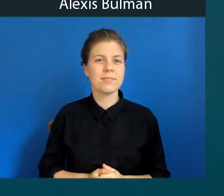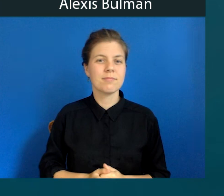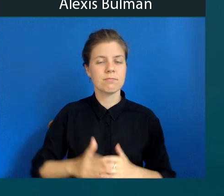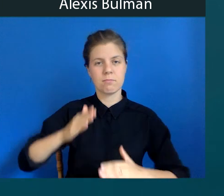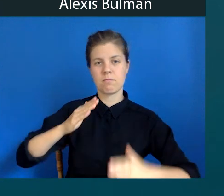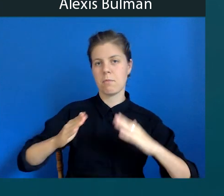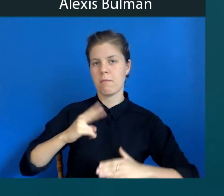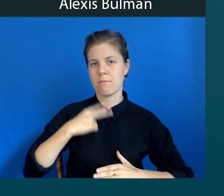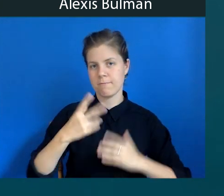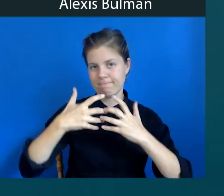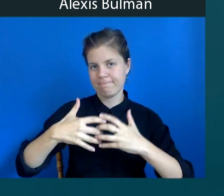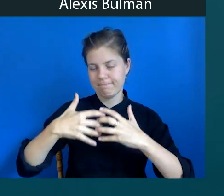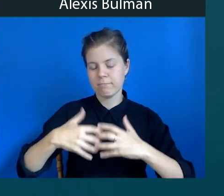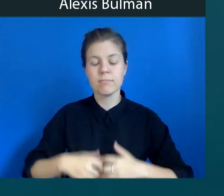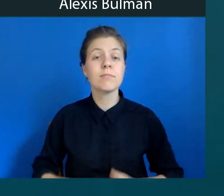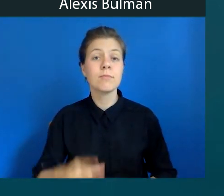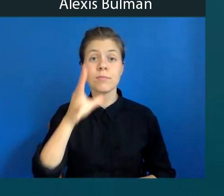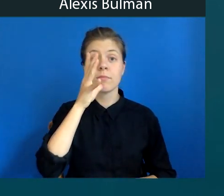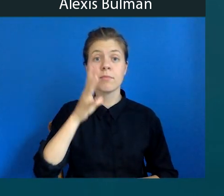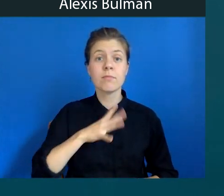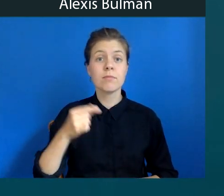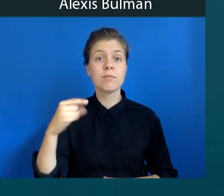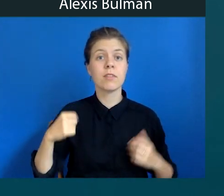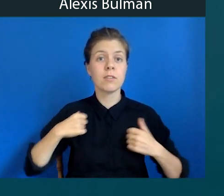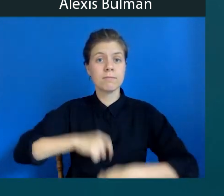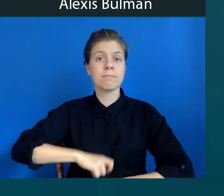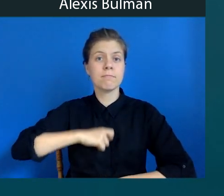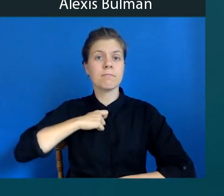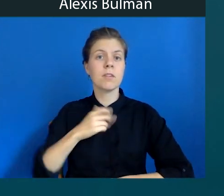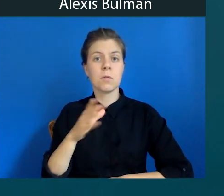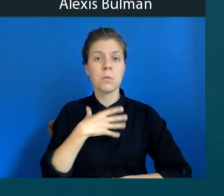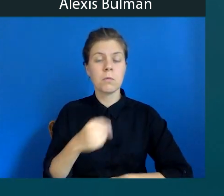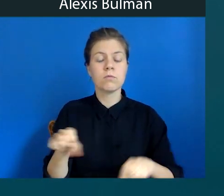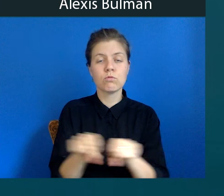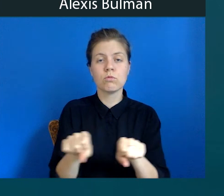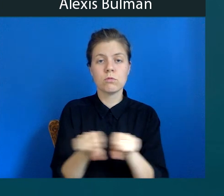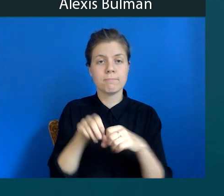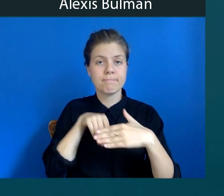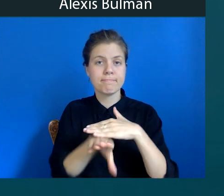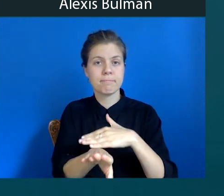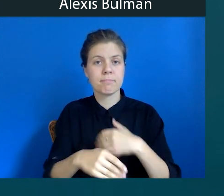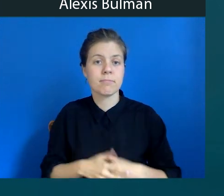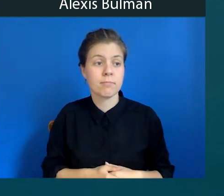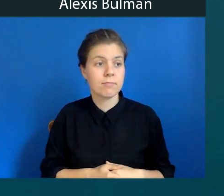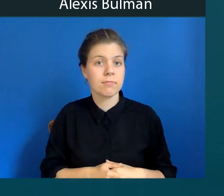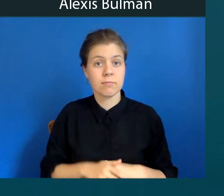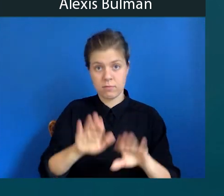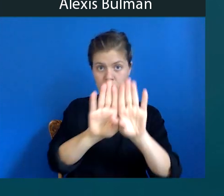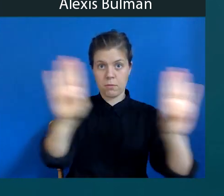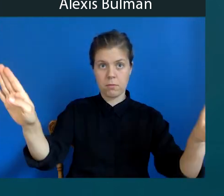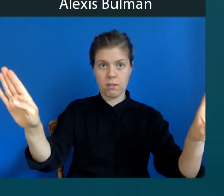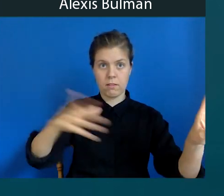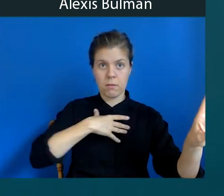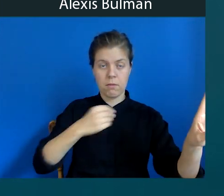A woman wearing a green jumpsuit and white sneakers enters the space. She faces a bare white